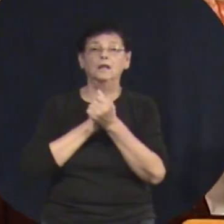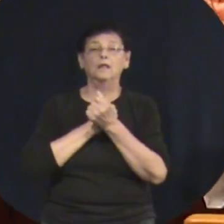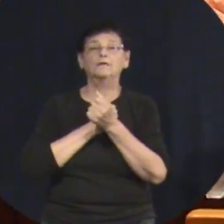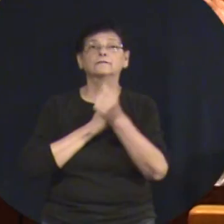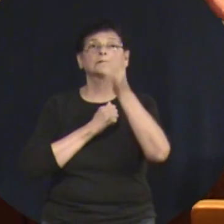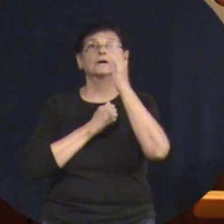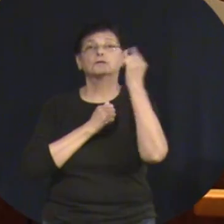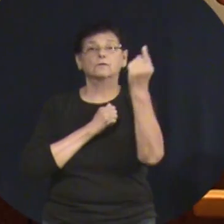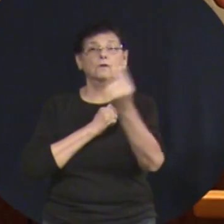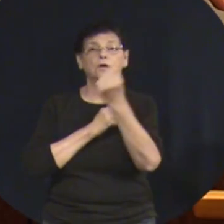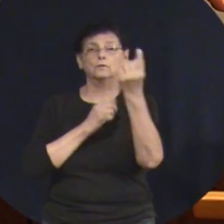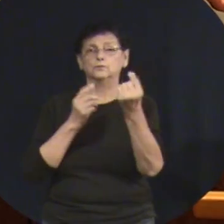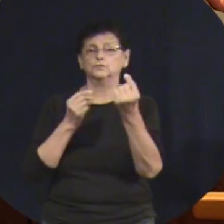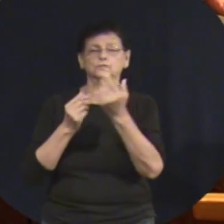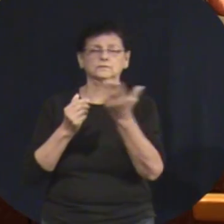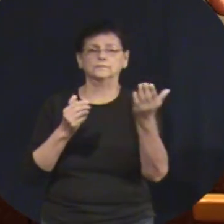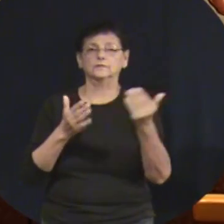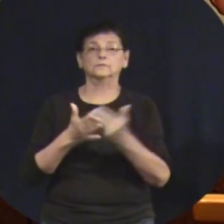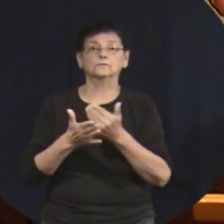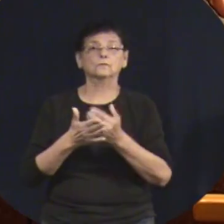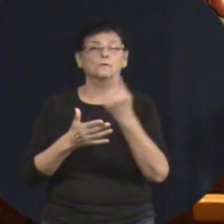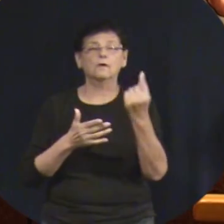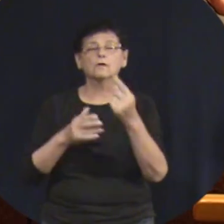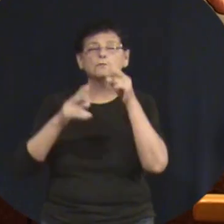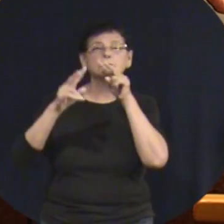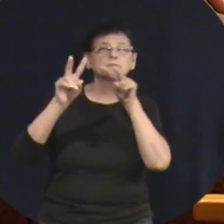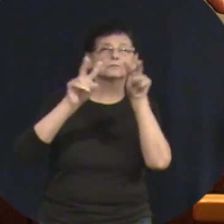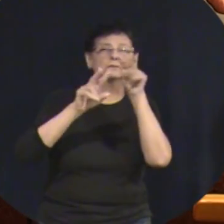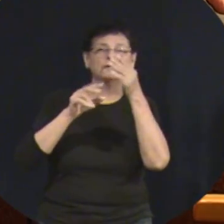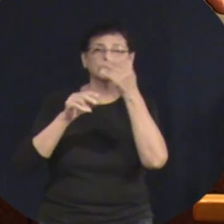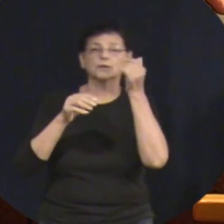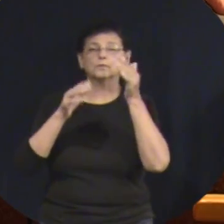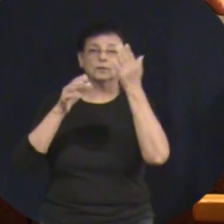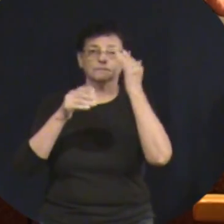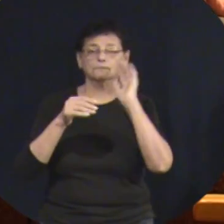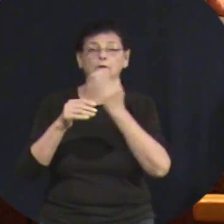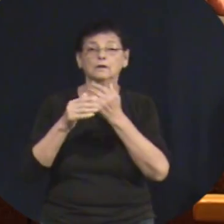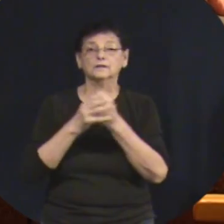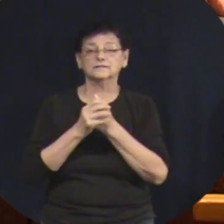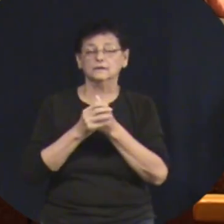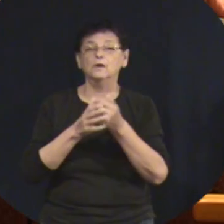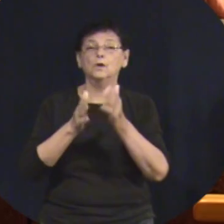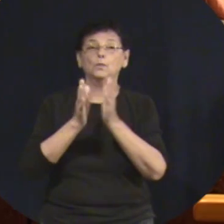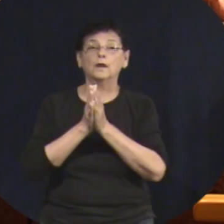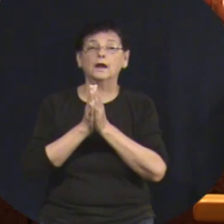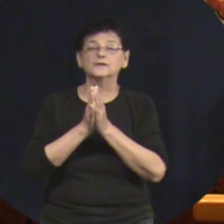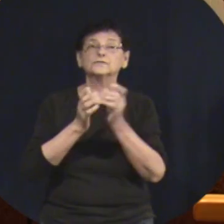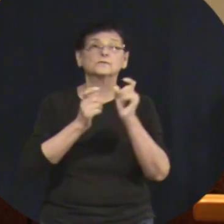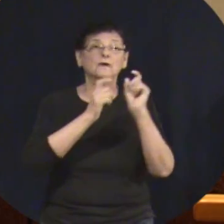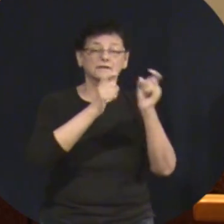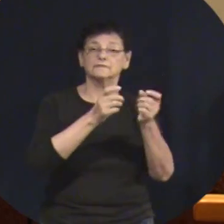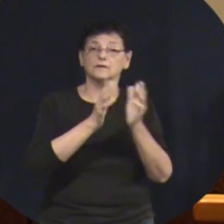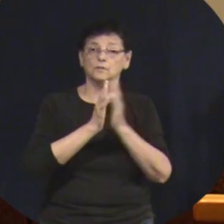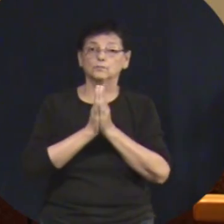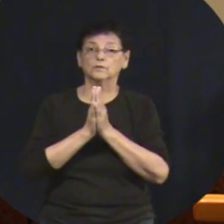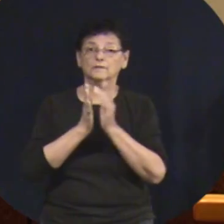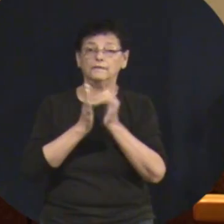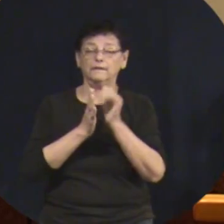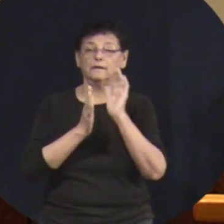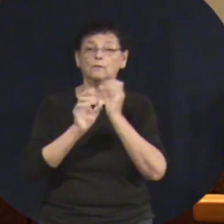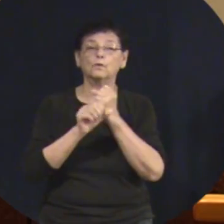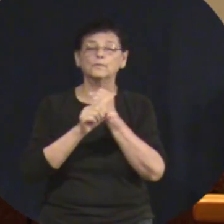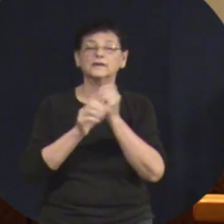Loving God, you are always doing something new, always looking for a better way for us. We ask you to grant these our prayers